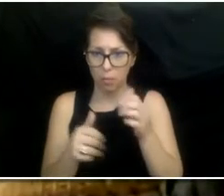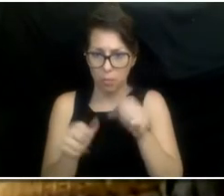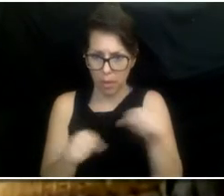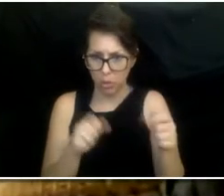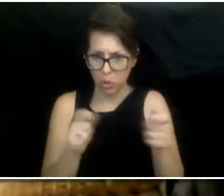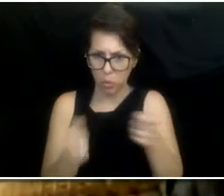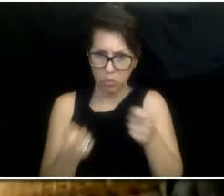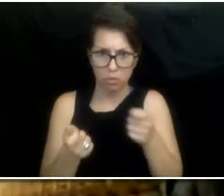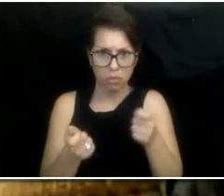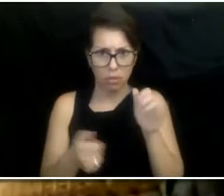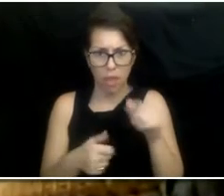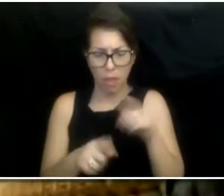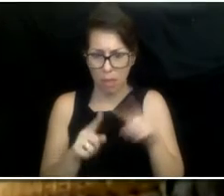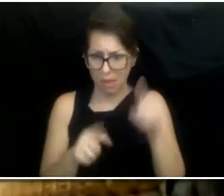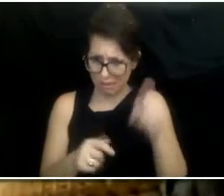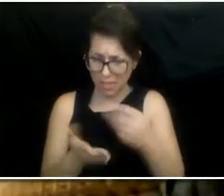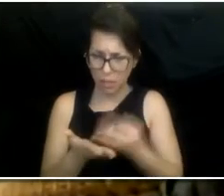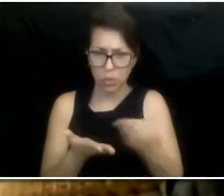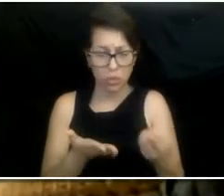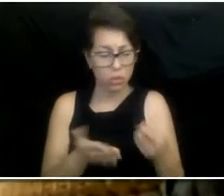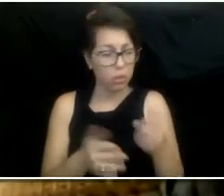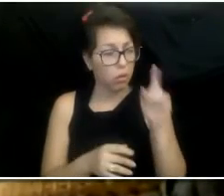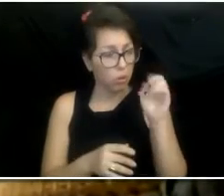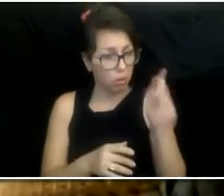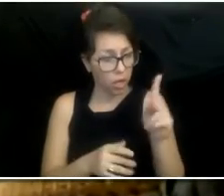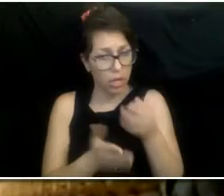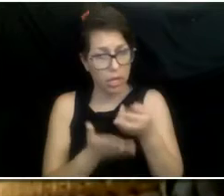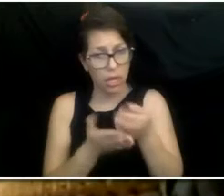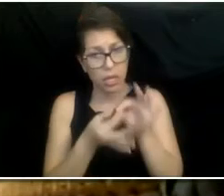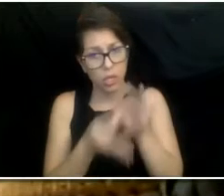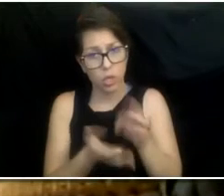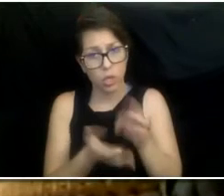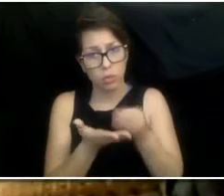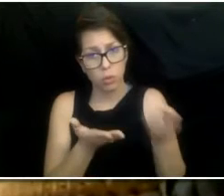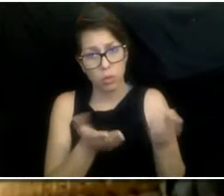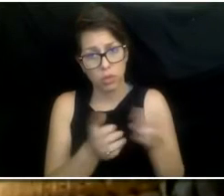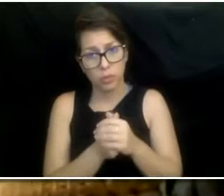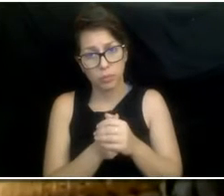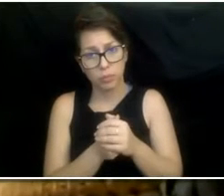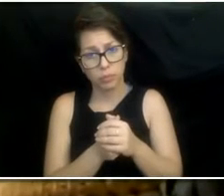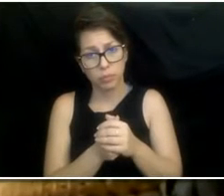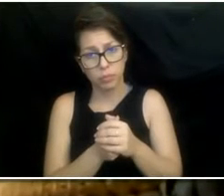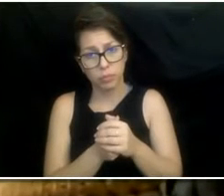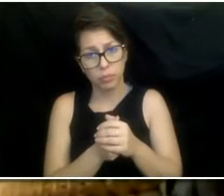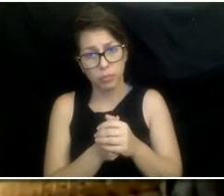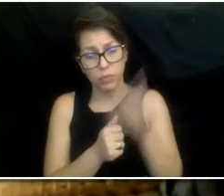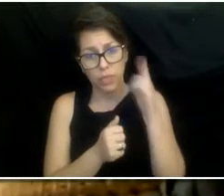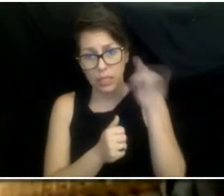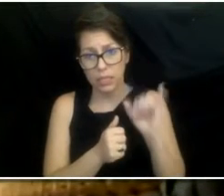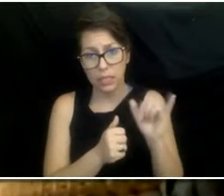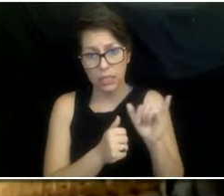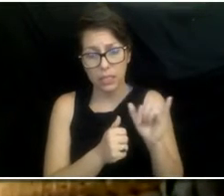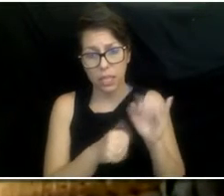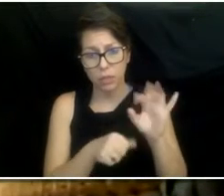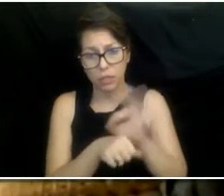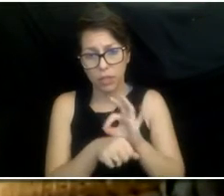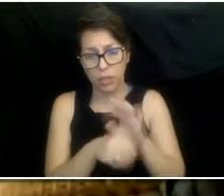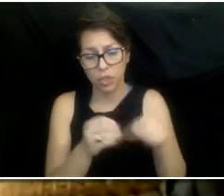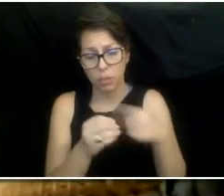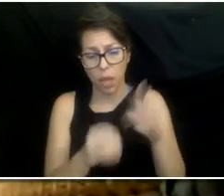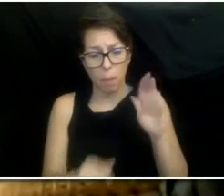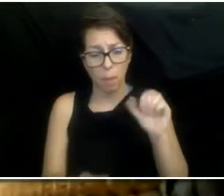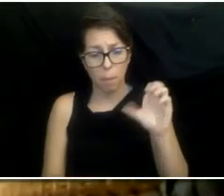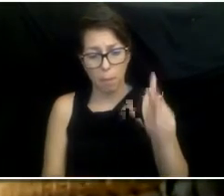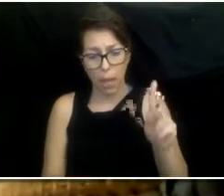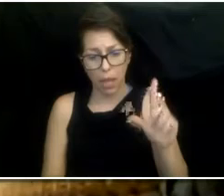different kind in a different type as a result of the effect that the Corona virus situation is is having on